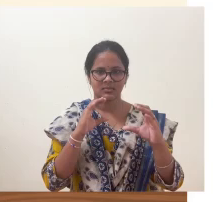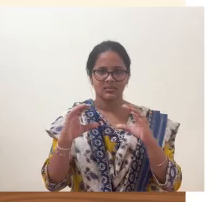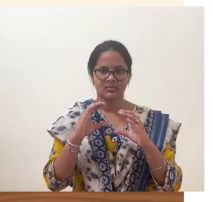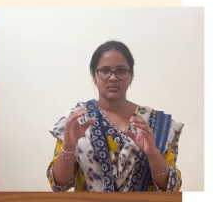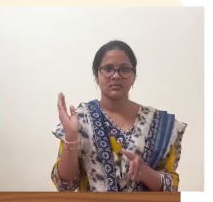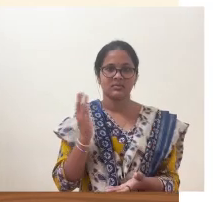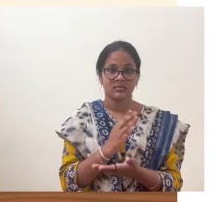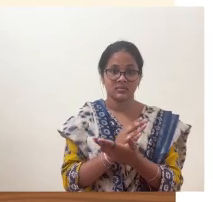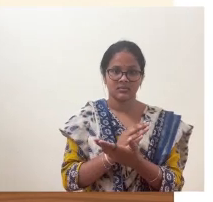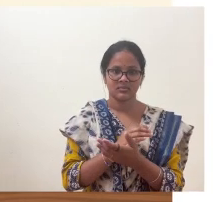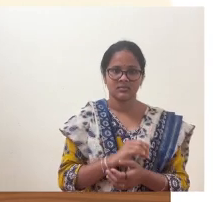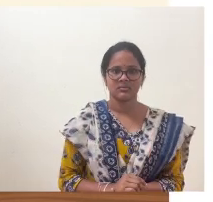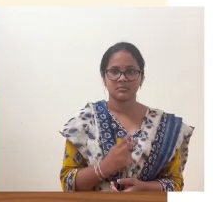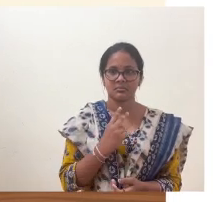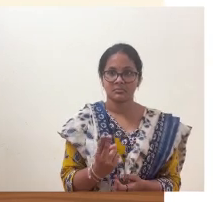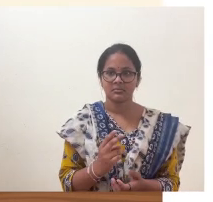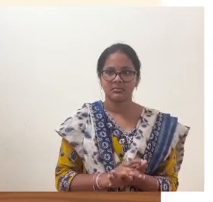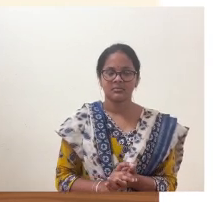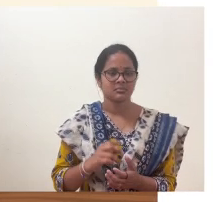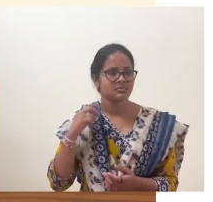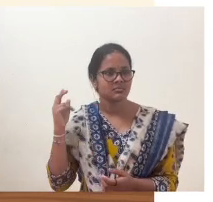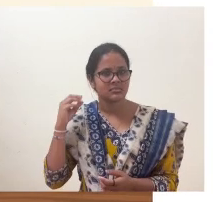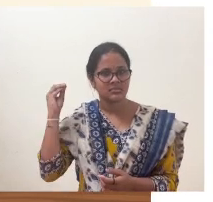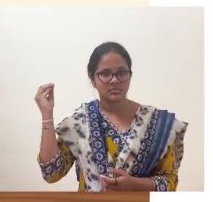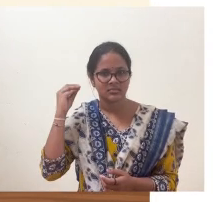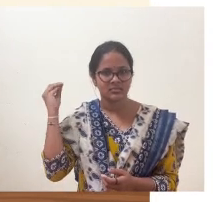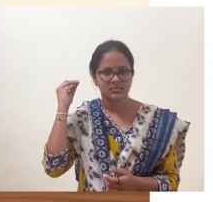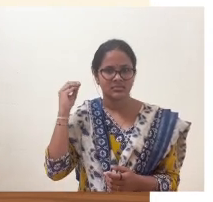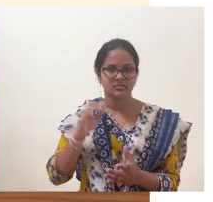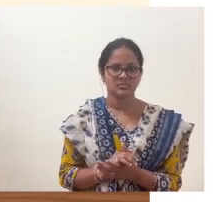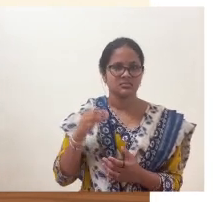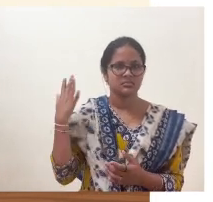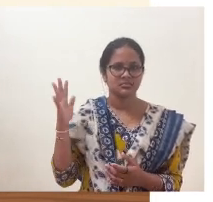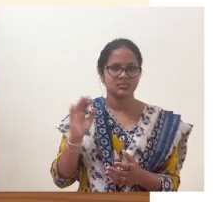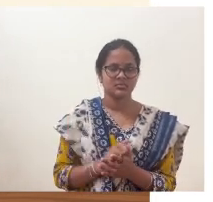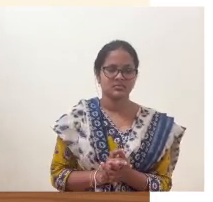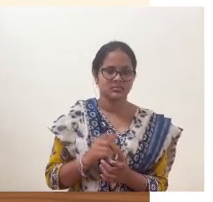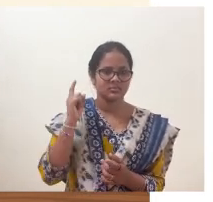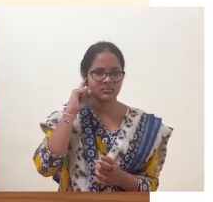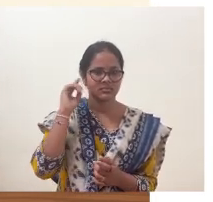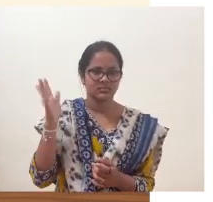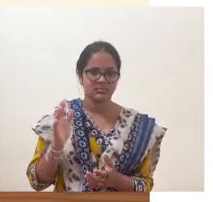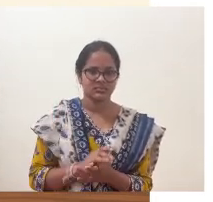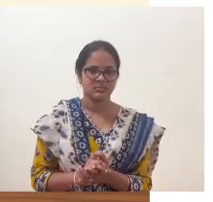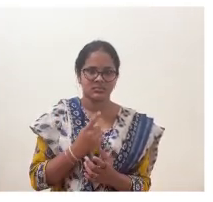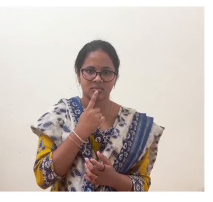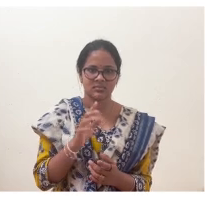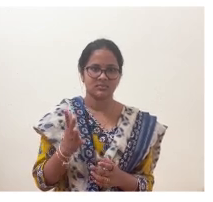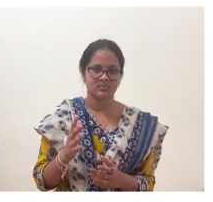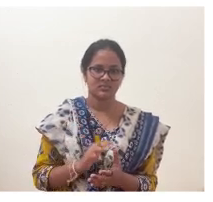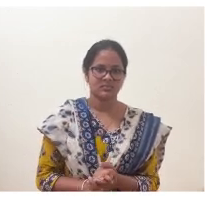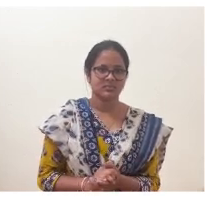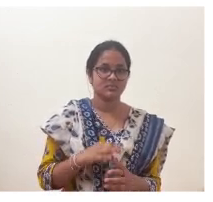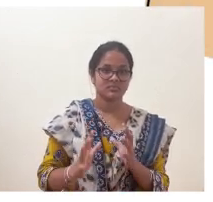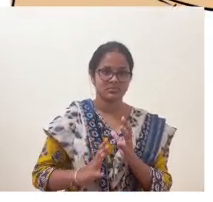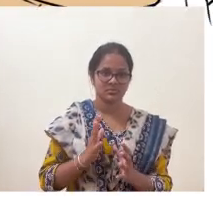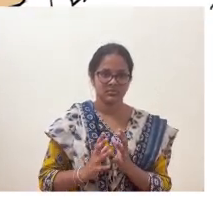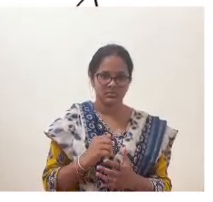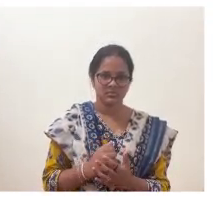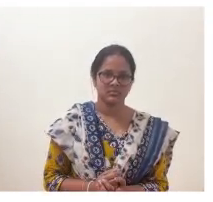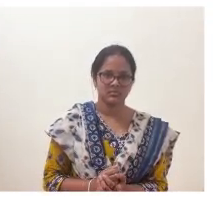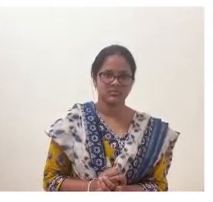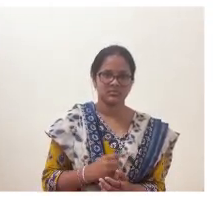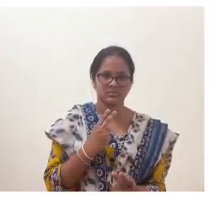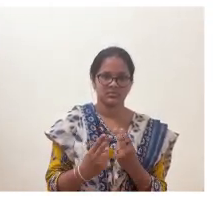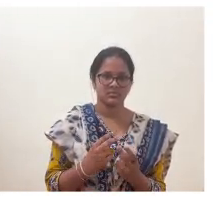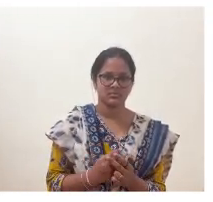or understanding. Example, dyslexia, difficulty reading letters or words. Speech and